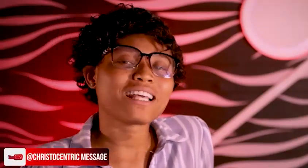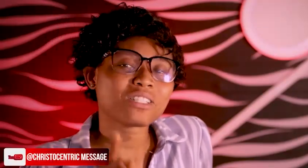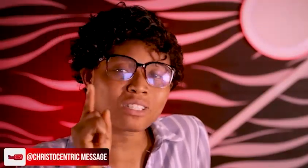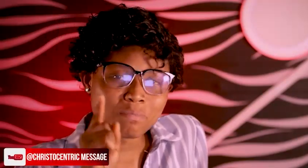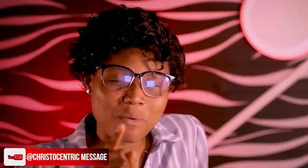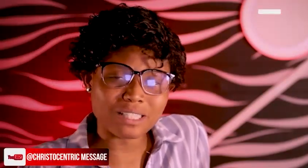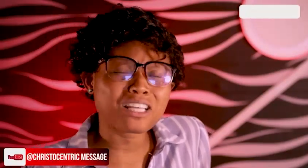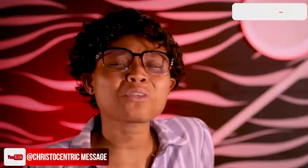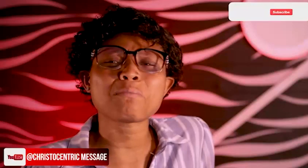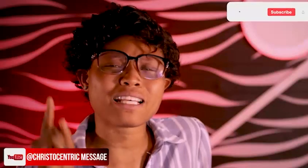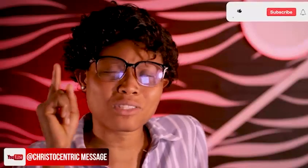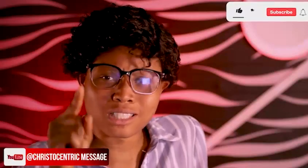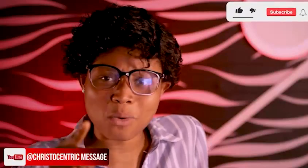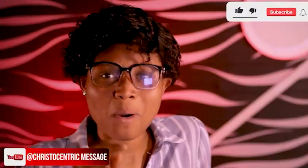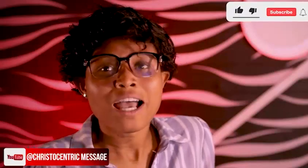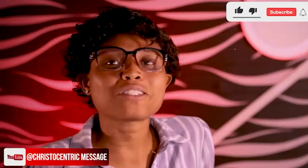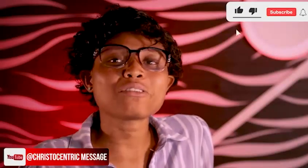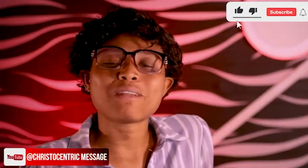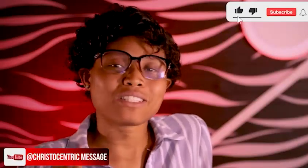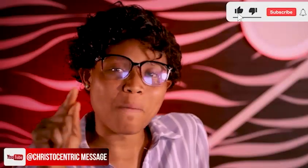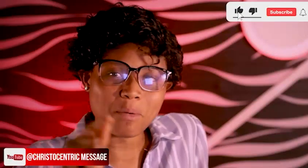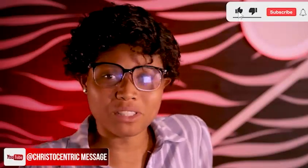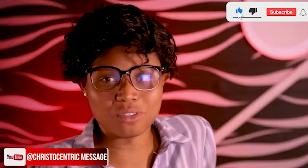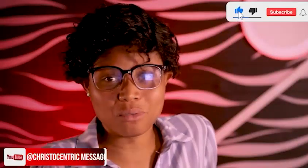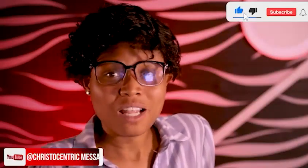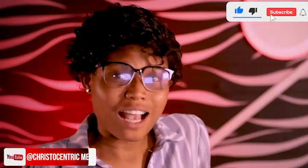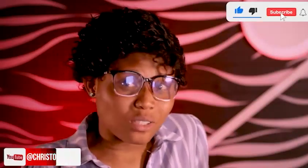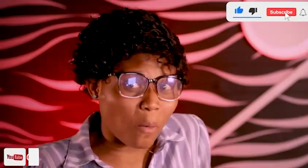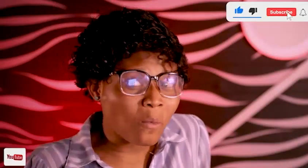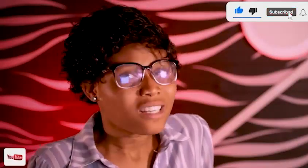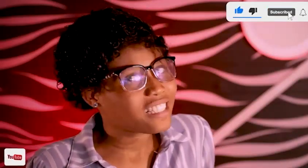going to bless your spirit, it's going to bless your soul, it's going to bless your body